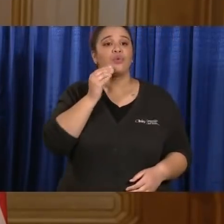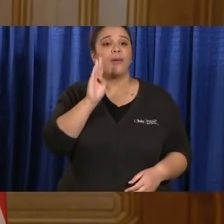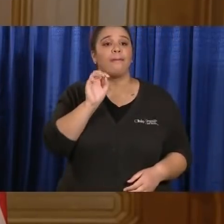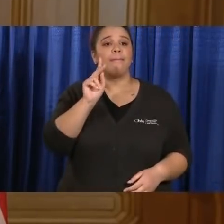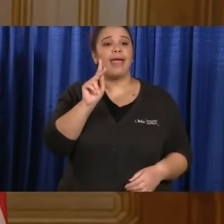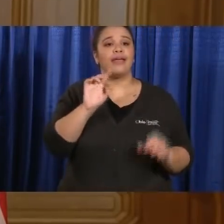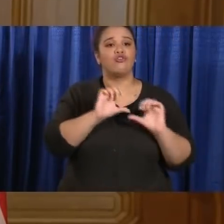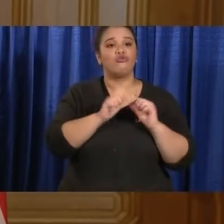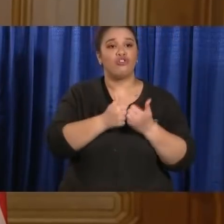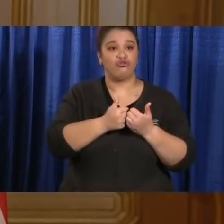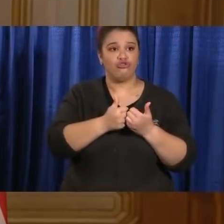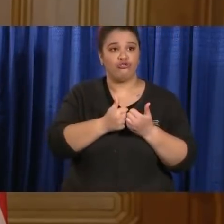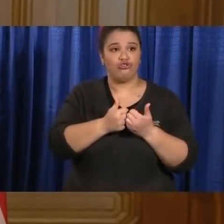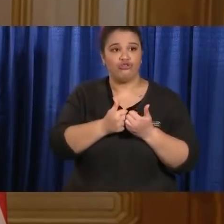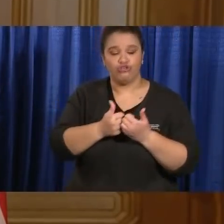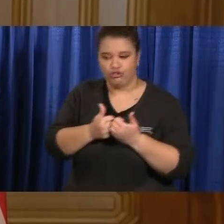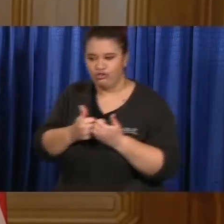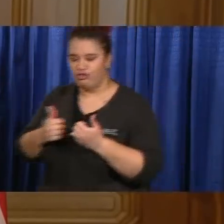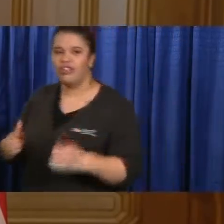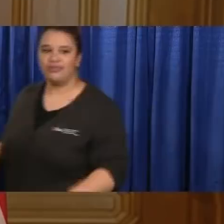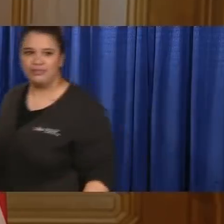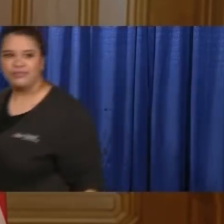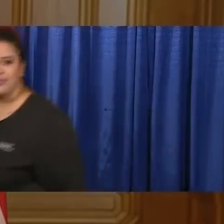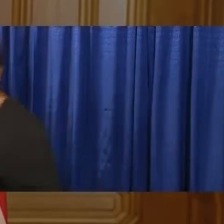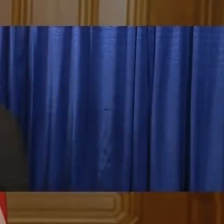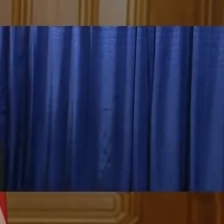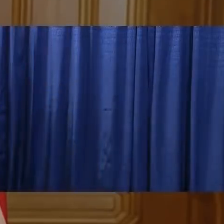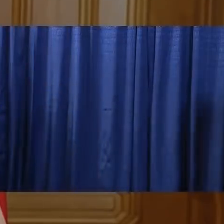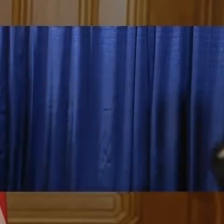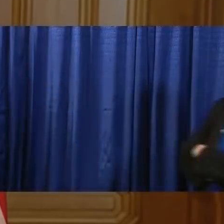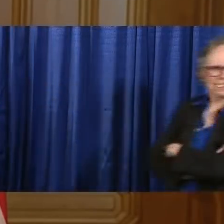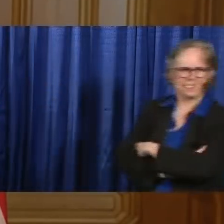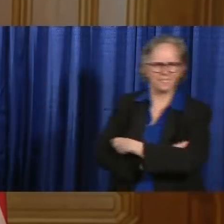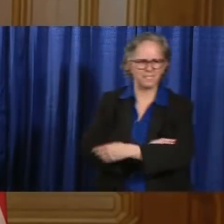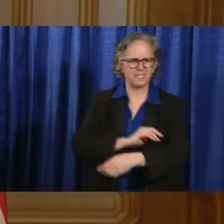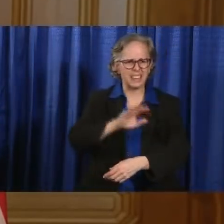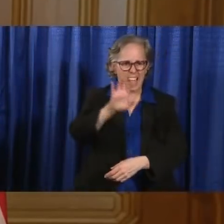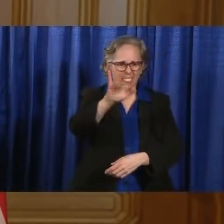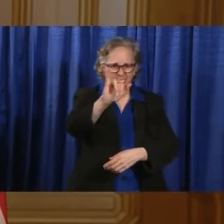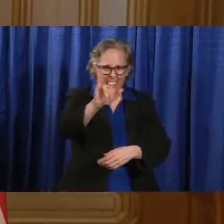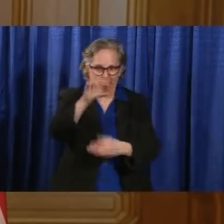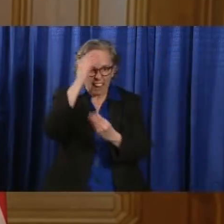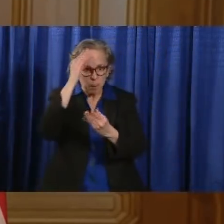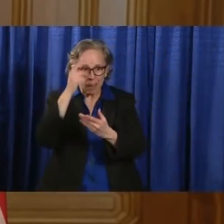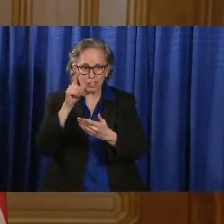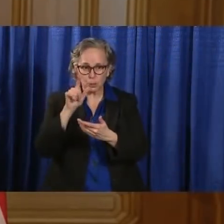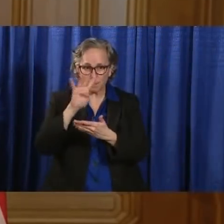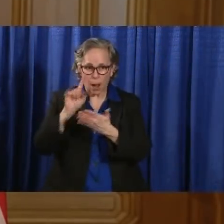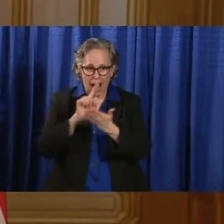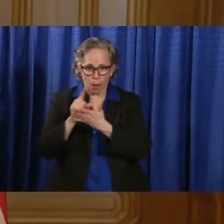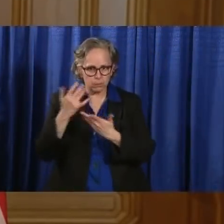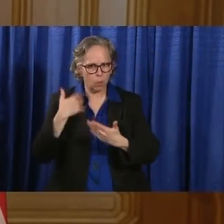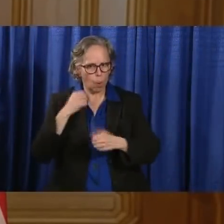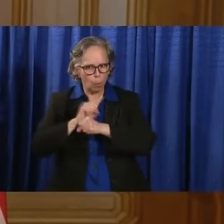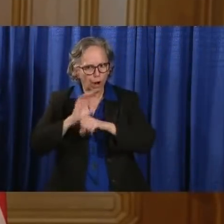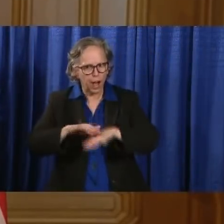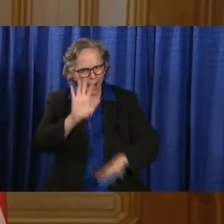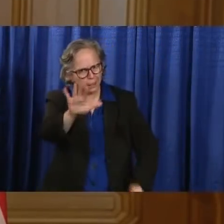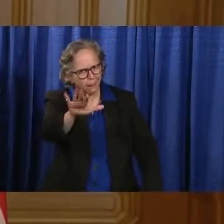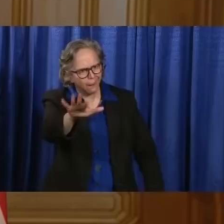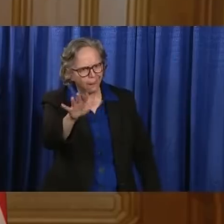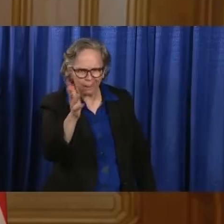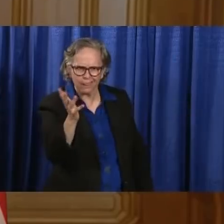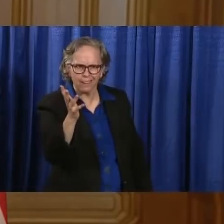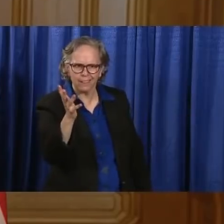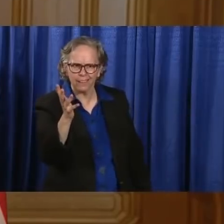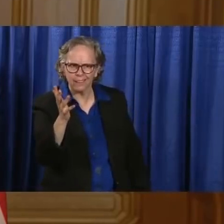Association. Yeah, that's 24 hours ago. So yeah, we're working on it. We understand the sense